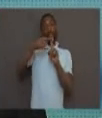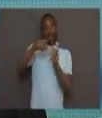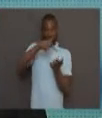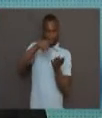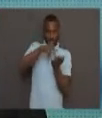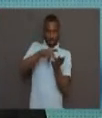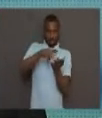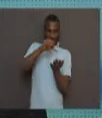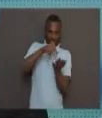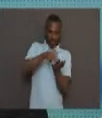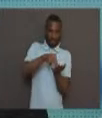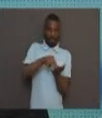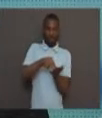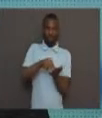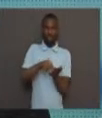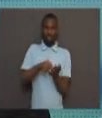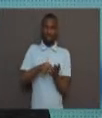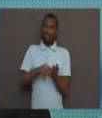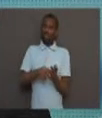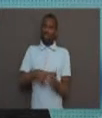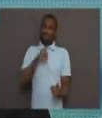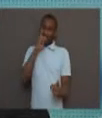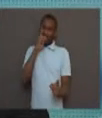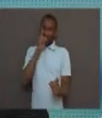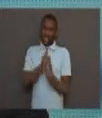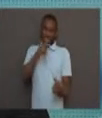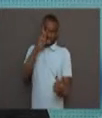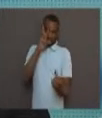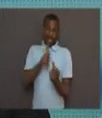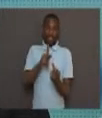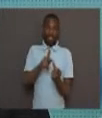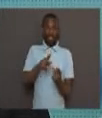at almost exactly the same ratio.